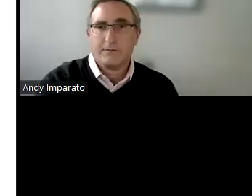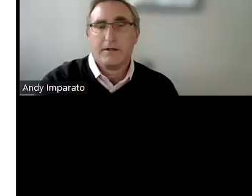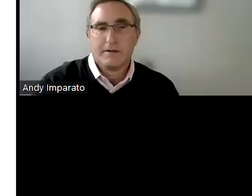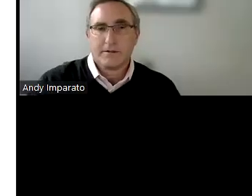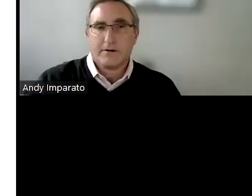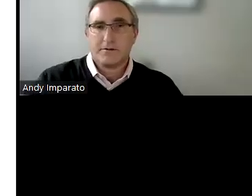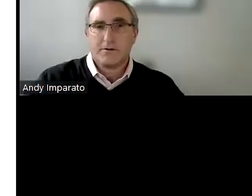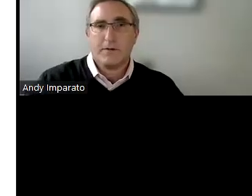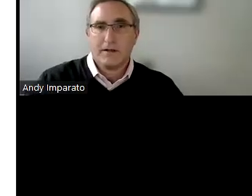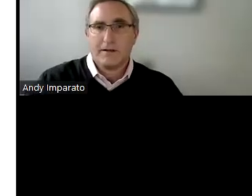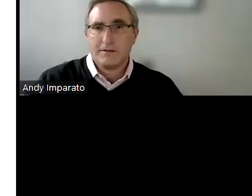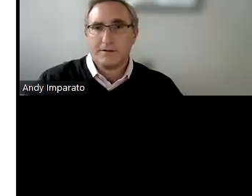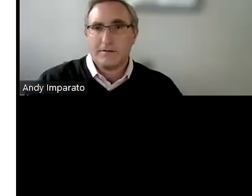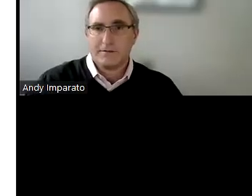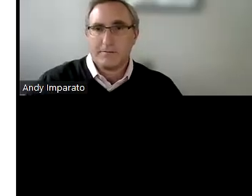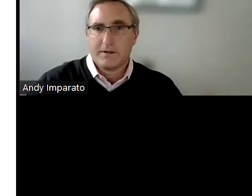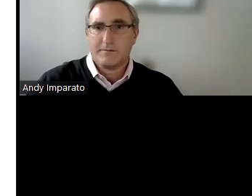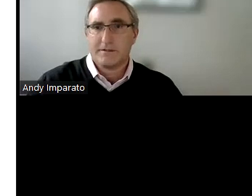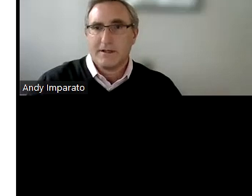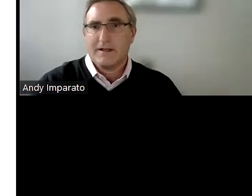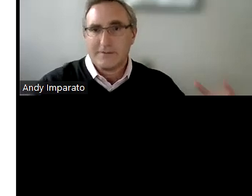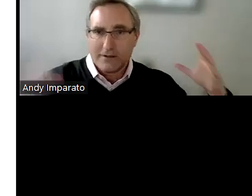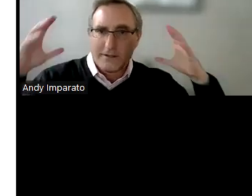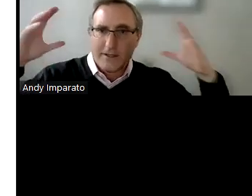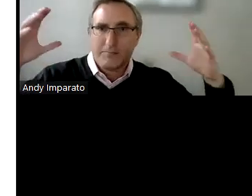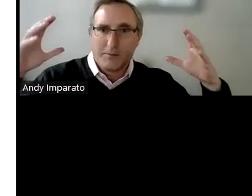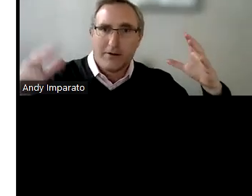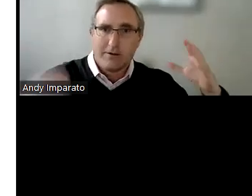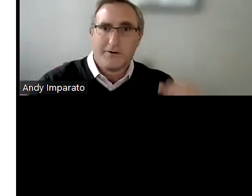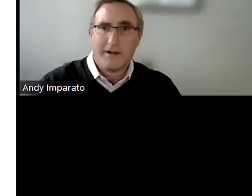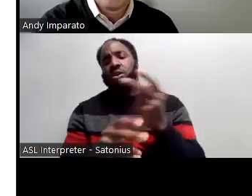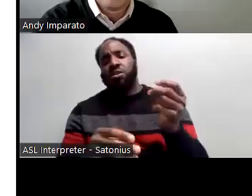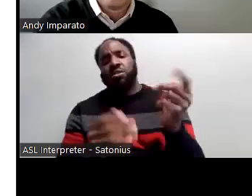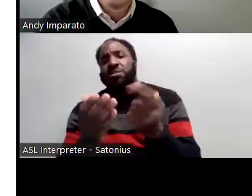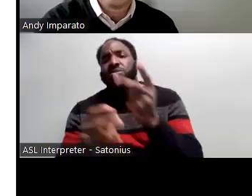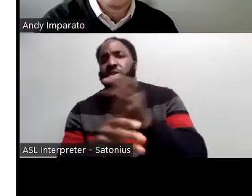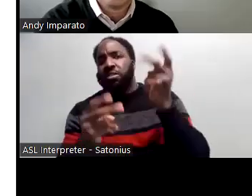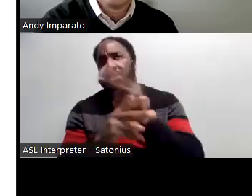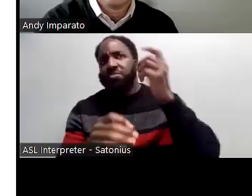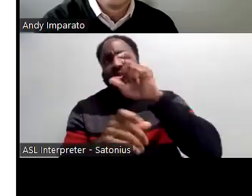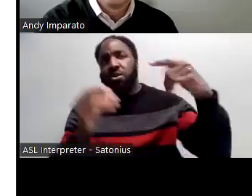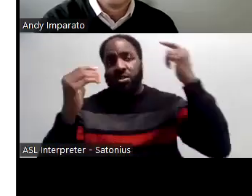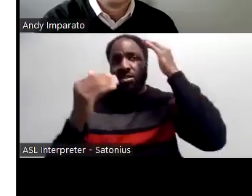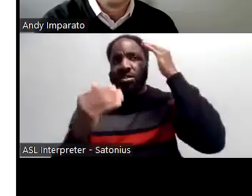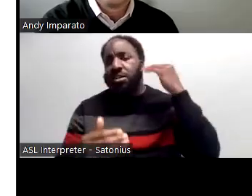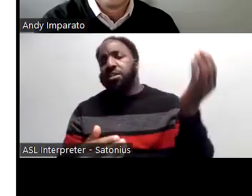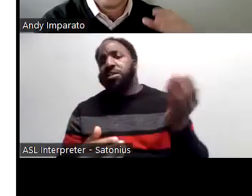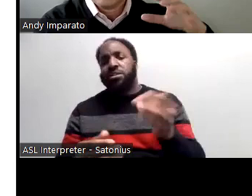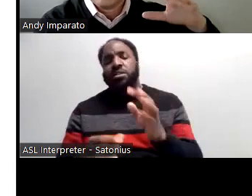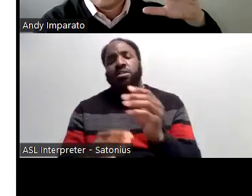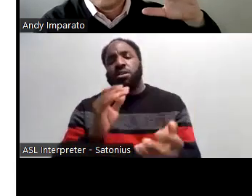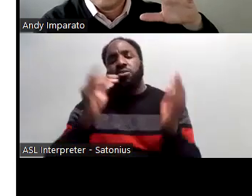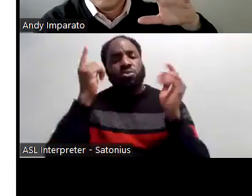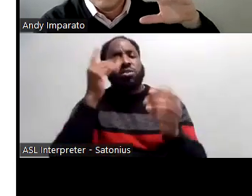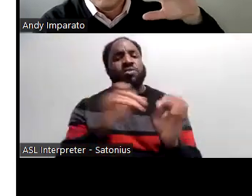as a committee is there are so many initiatives, sometimes it's hard to keep them all in your head. And I'm just wondering if you all are